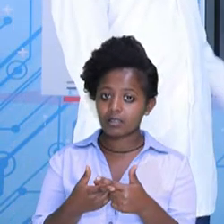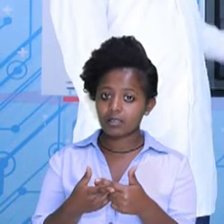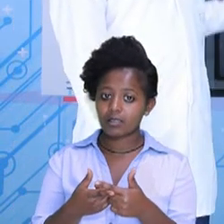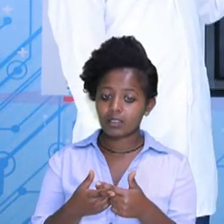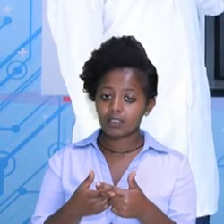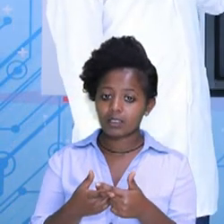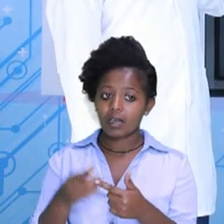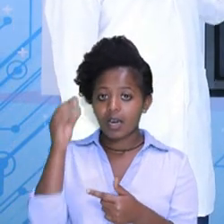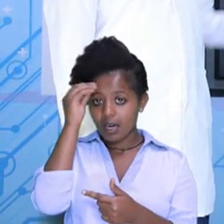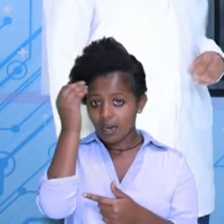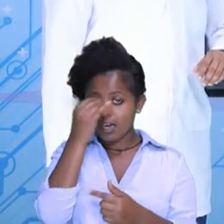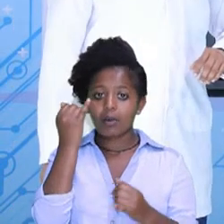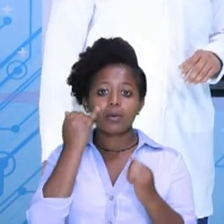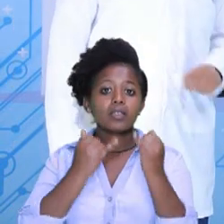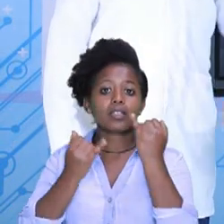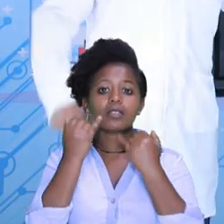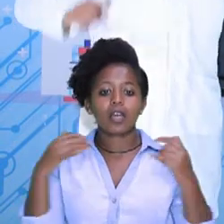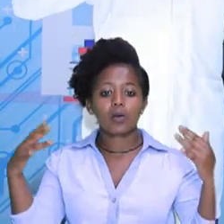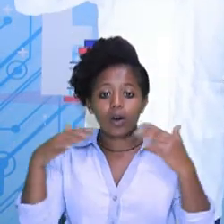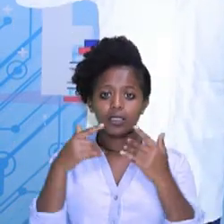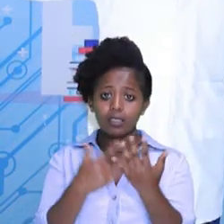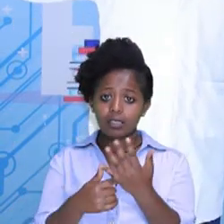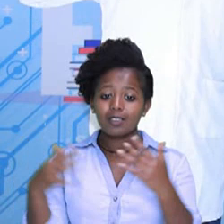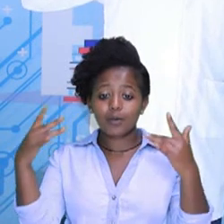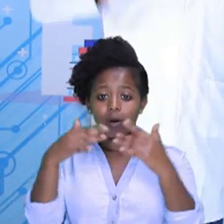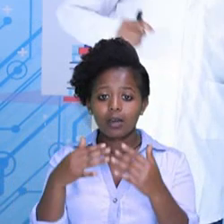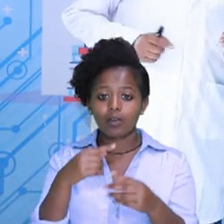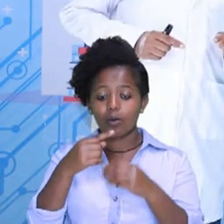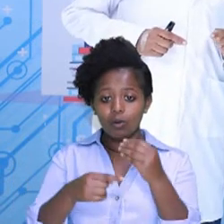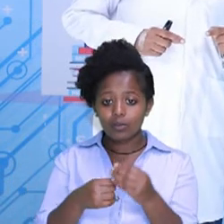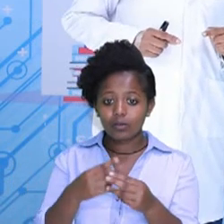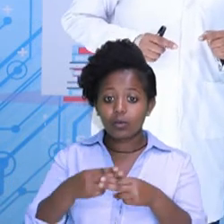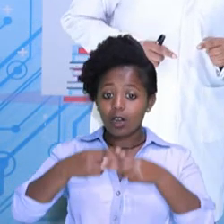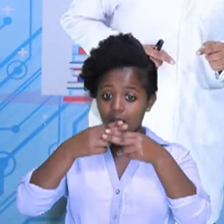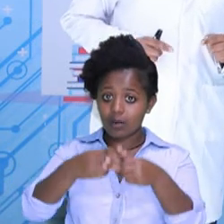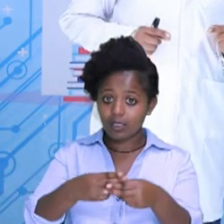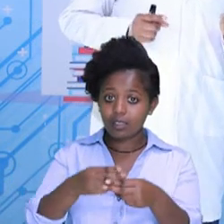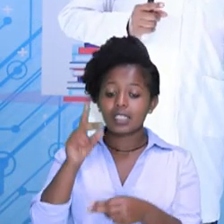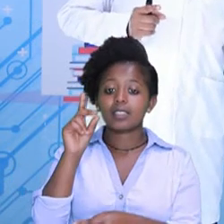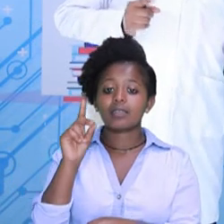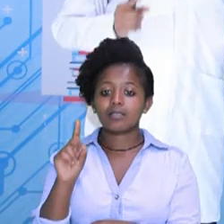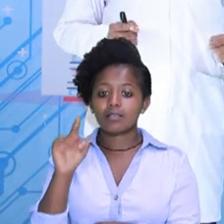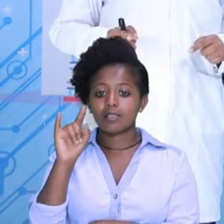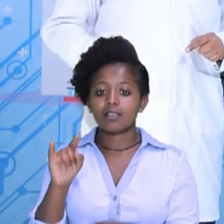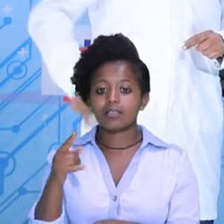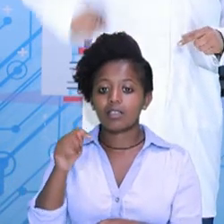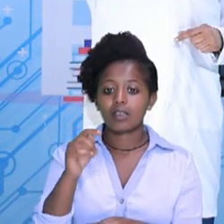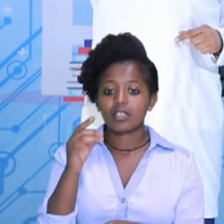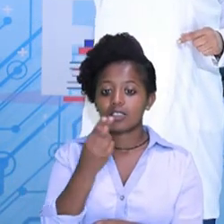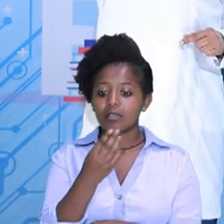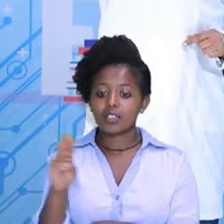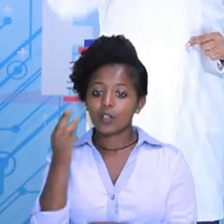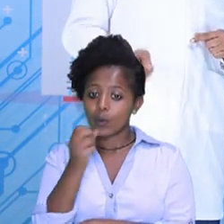Second Arab-Israel war. This war, also known as the Suez Canal War or